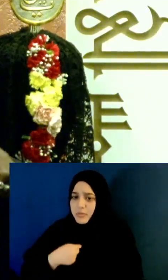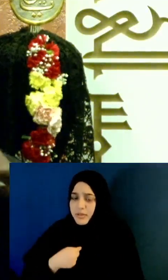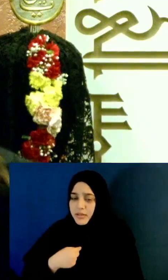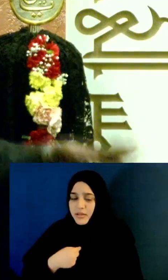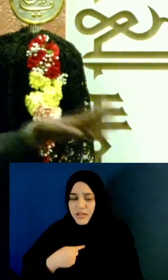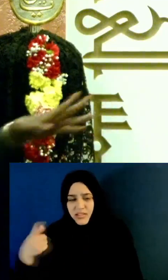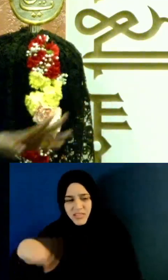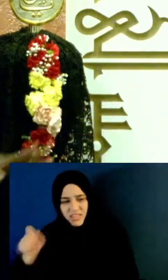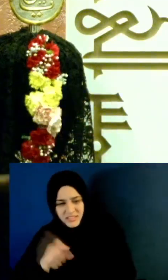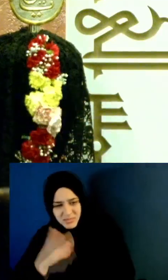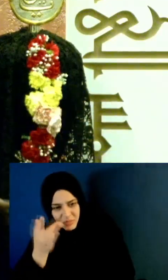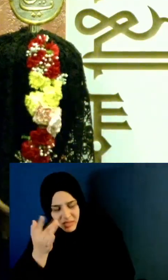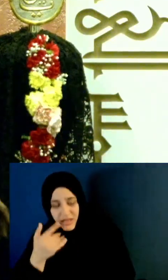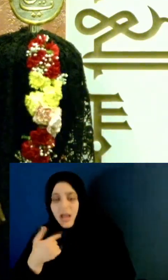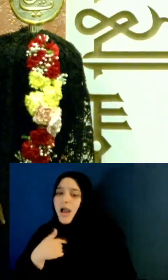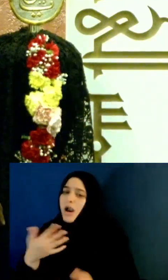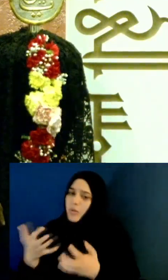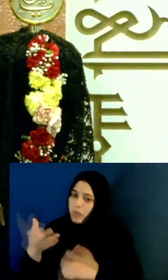Ali.